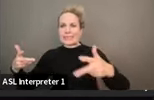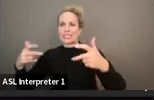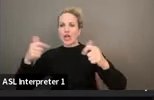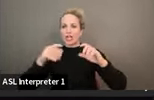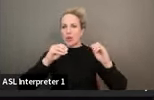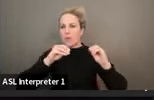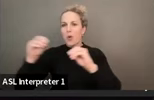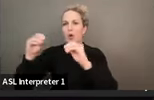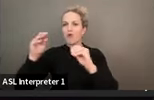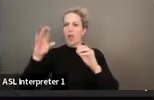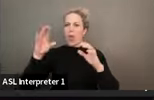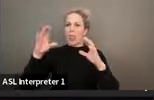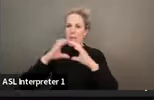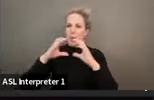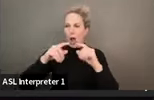A net.